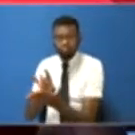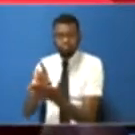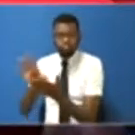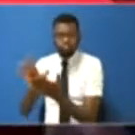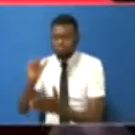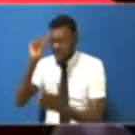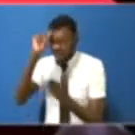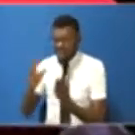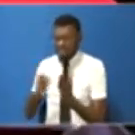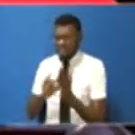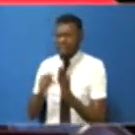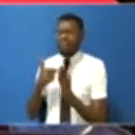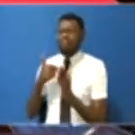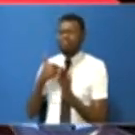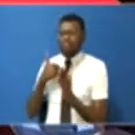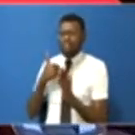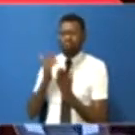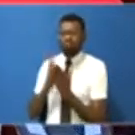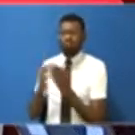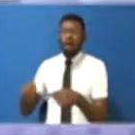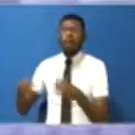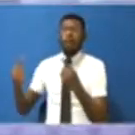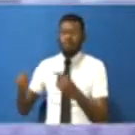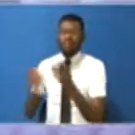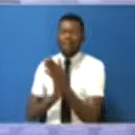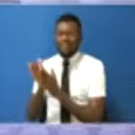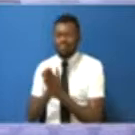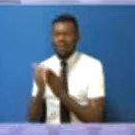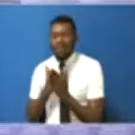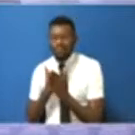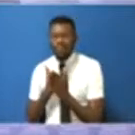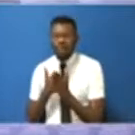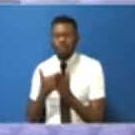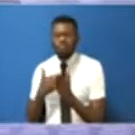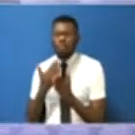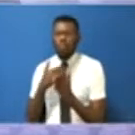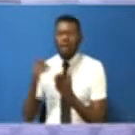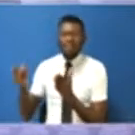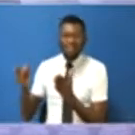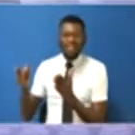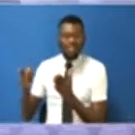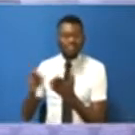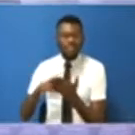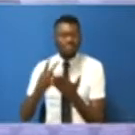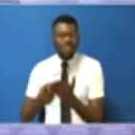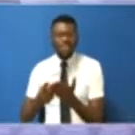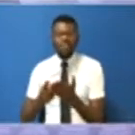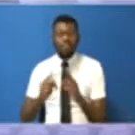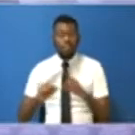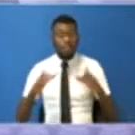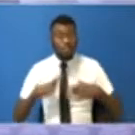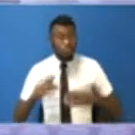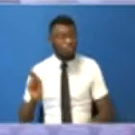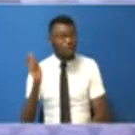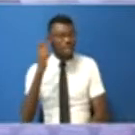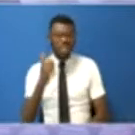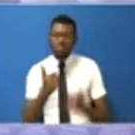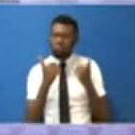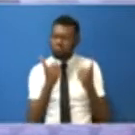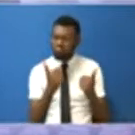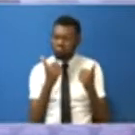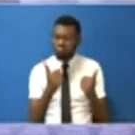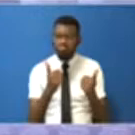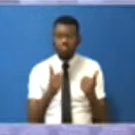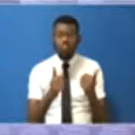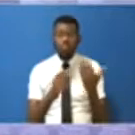of interest because you want also to be governor then it shows that you're putting a man down and let me tell you kenyans have grace no matter the ills of governor